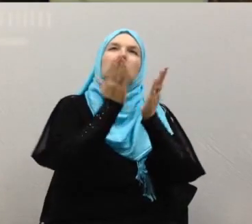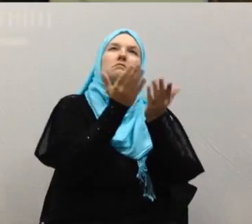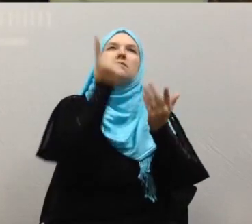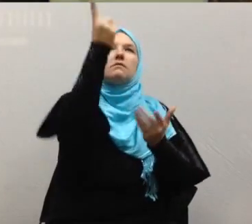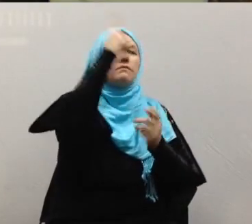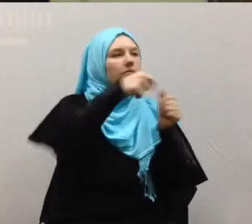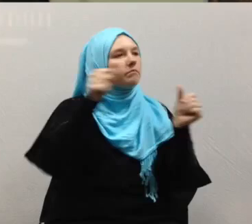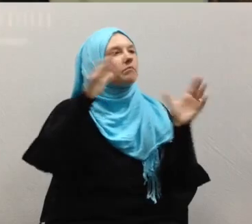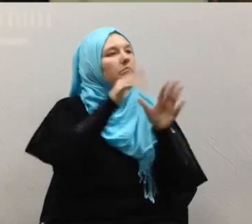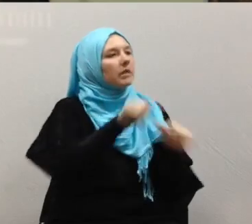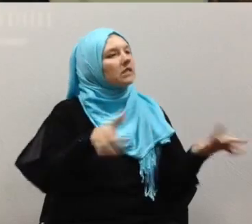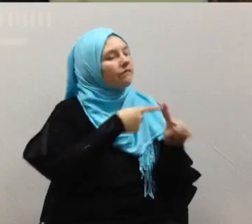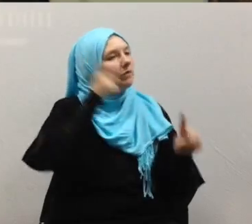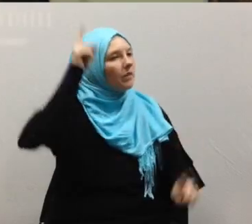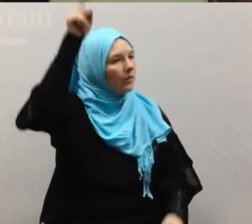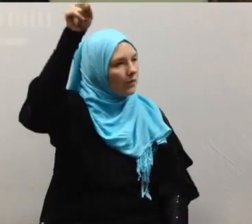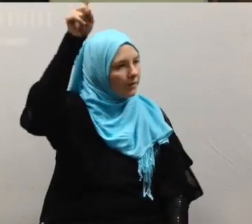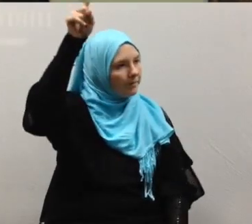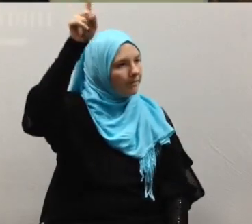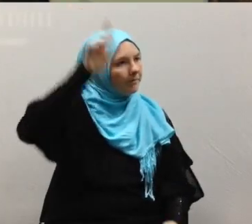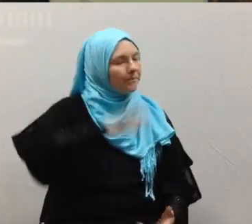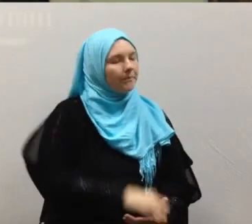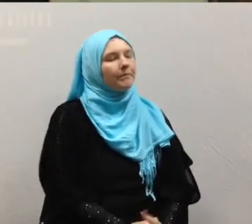of piety and righteousness